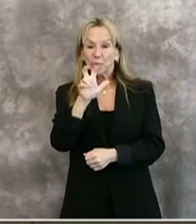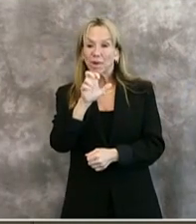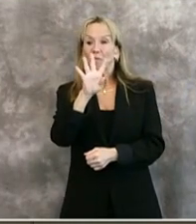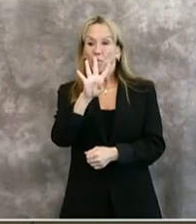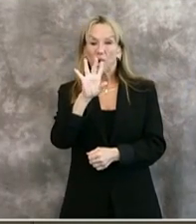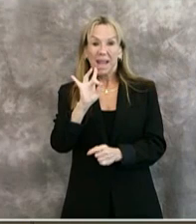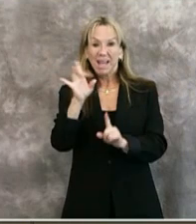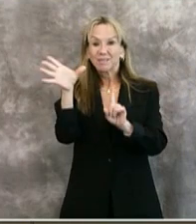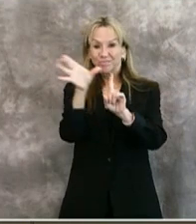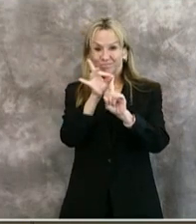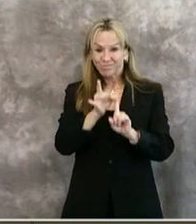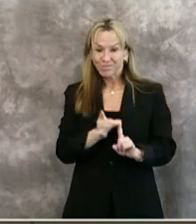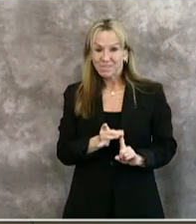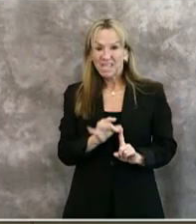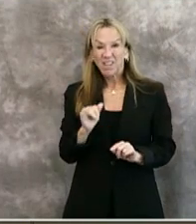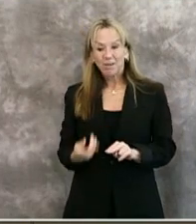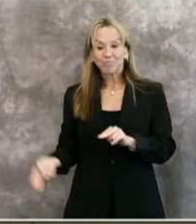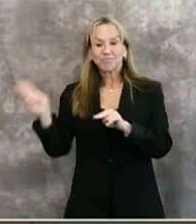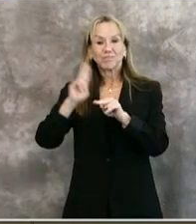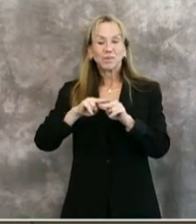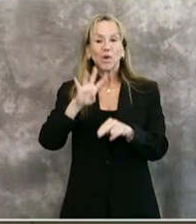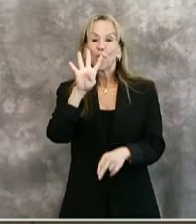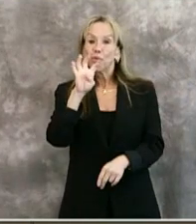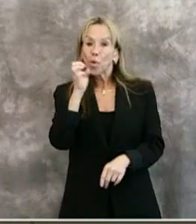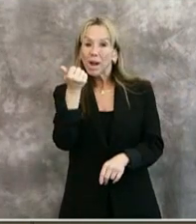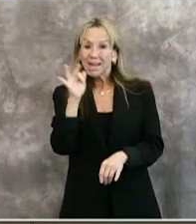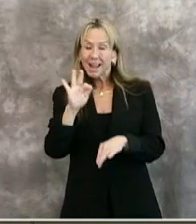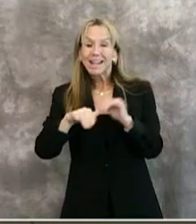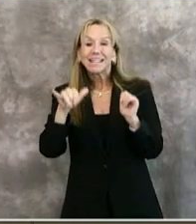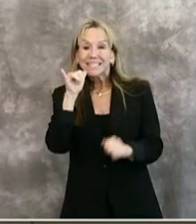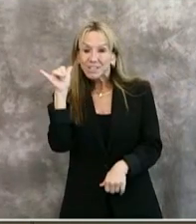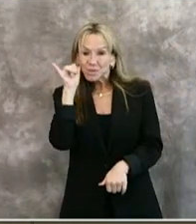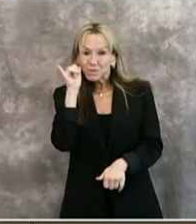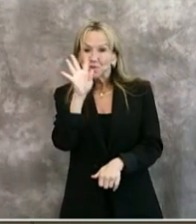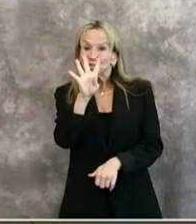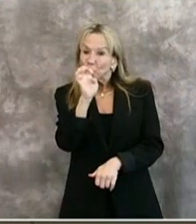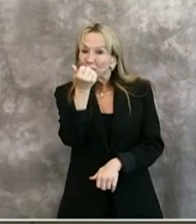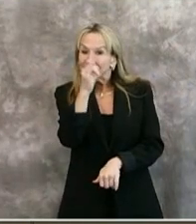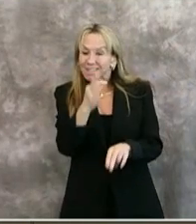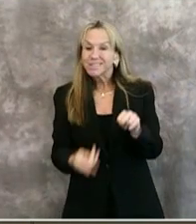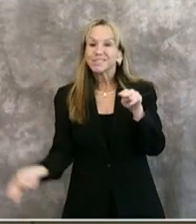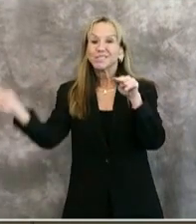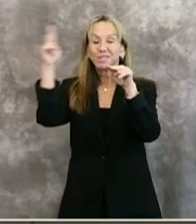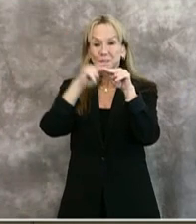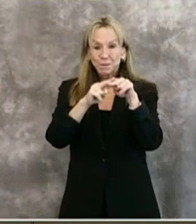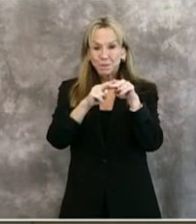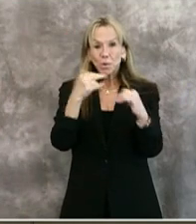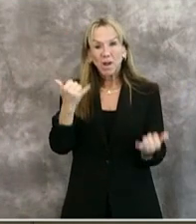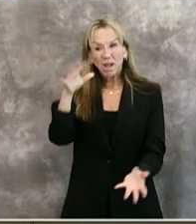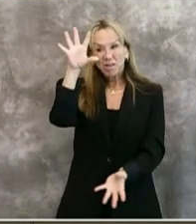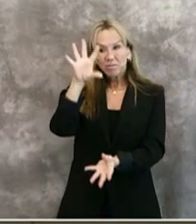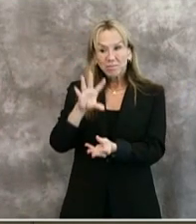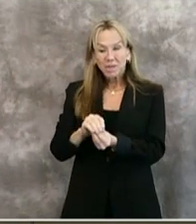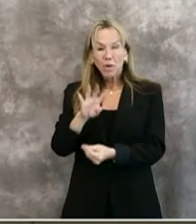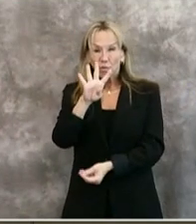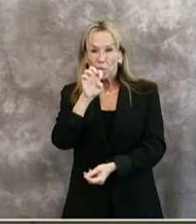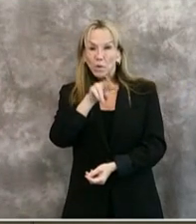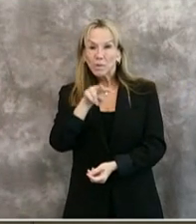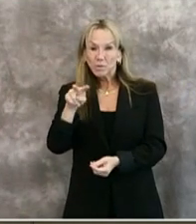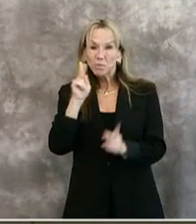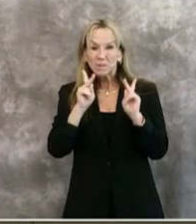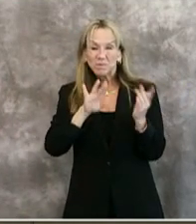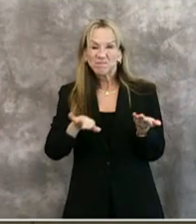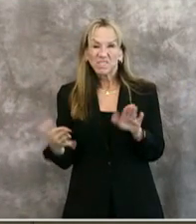20,348 cases, which is 419 more cases than yesterday. This includes a total of 422